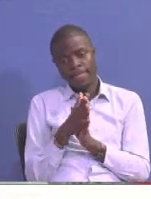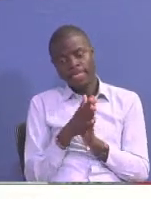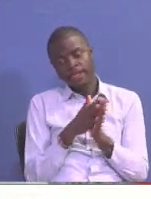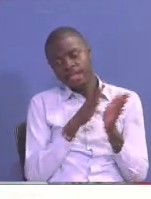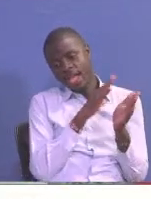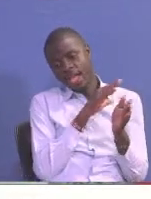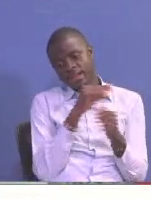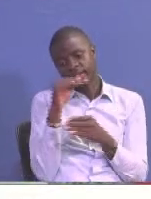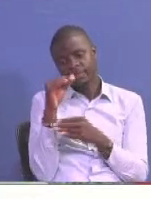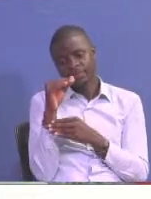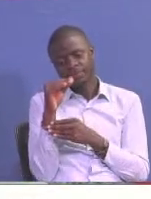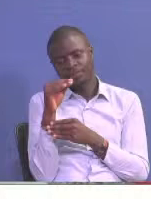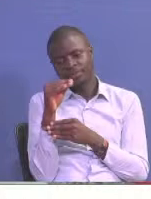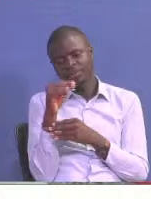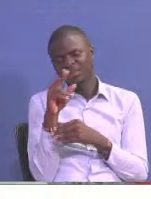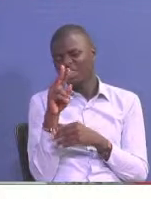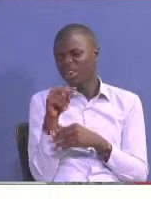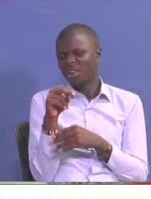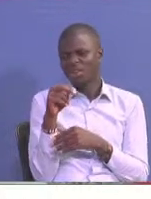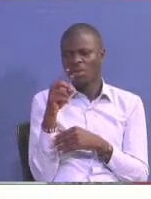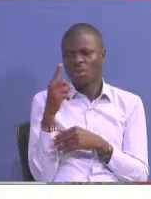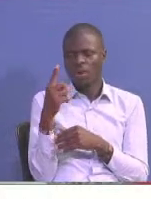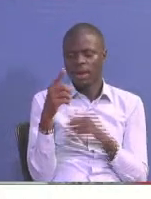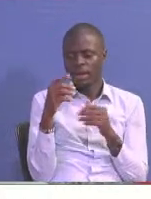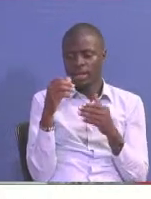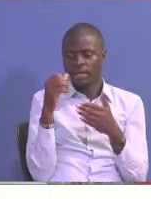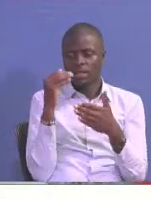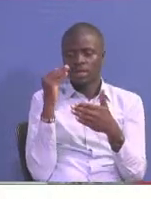and nobody prevents us